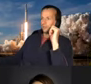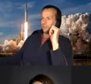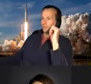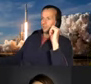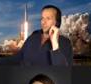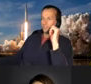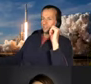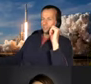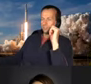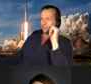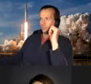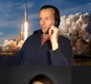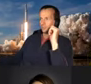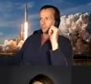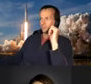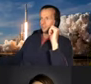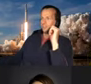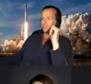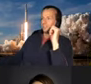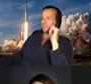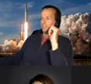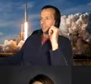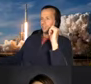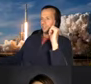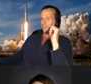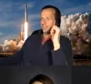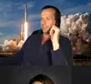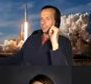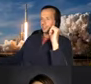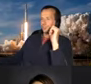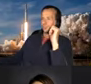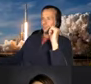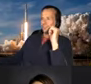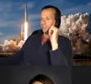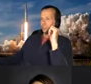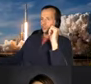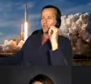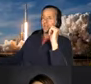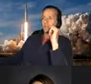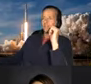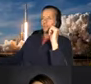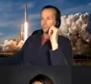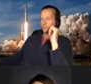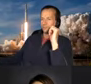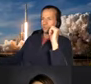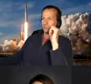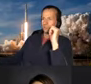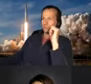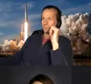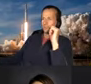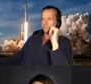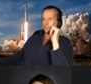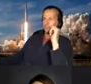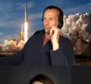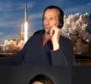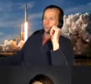Now, this is the important thing to realize is that this was a facility that tried to do everything they could